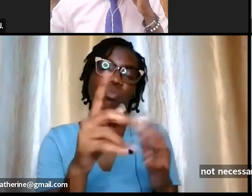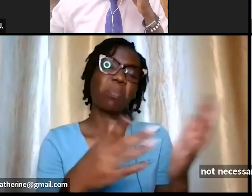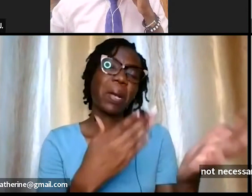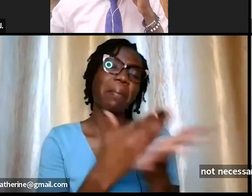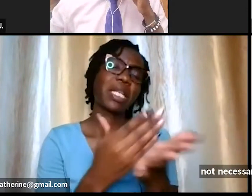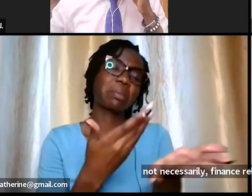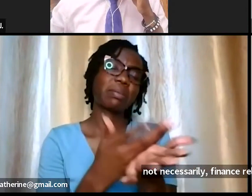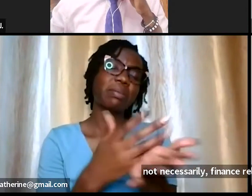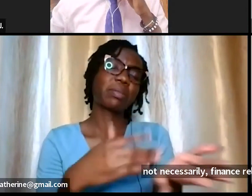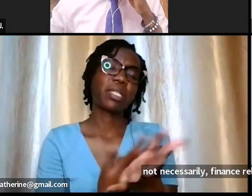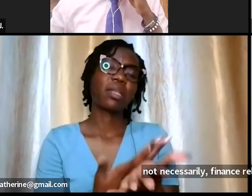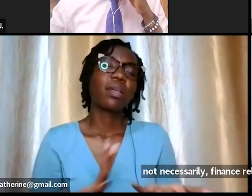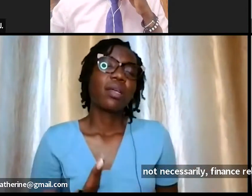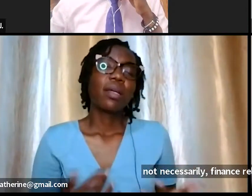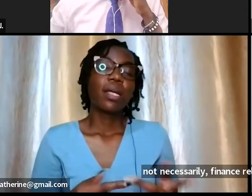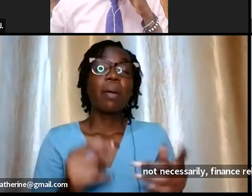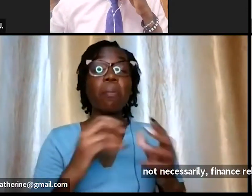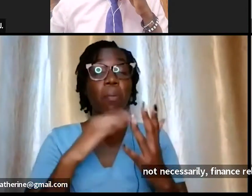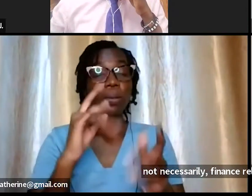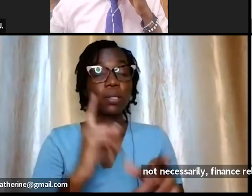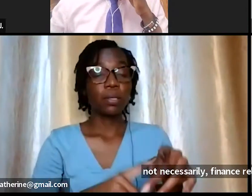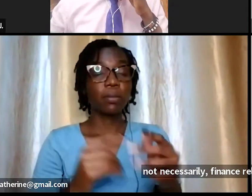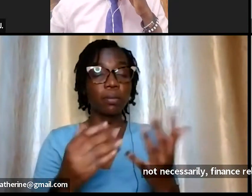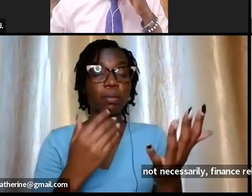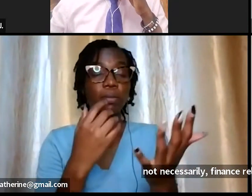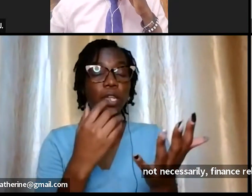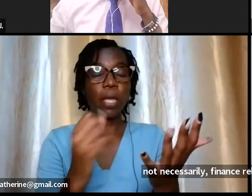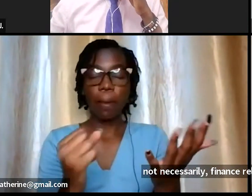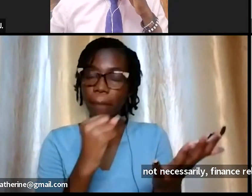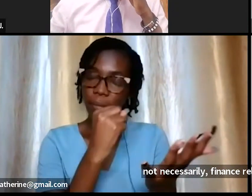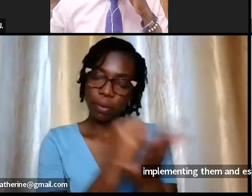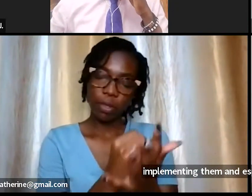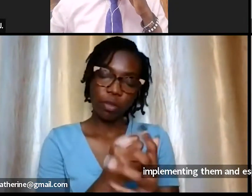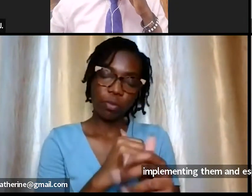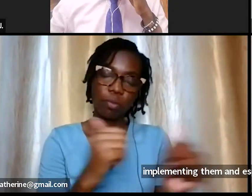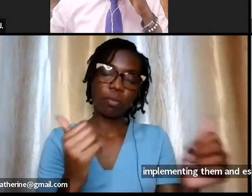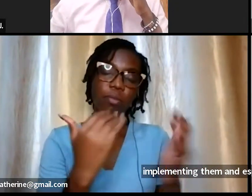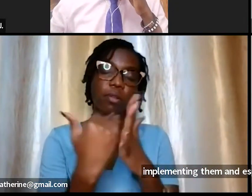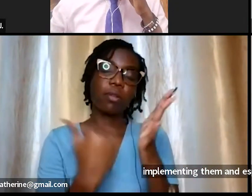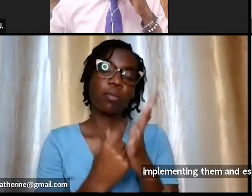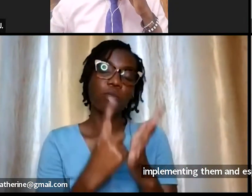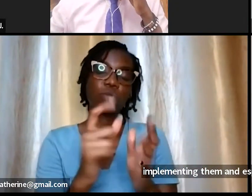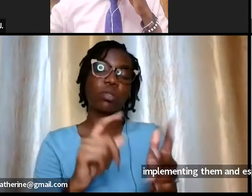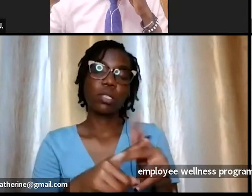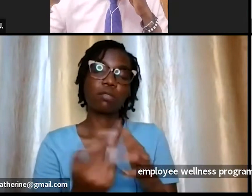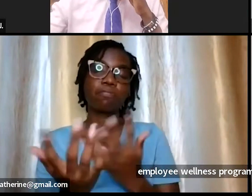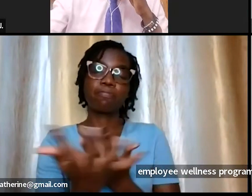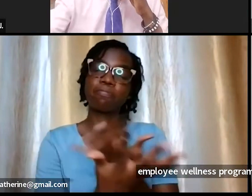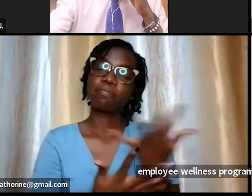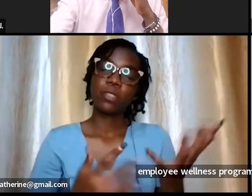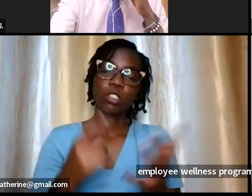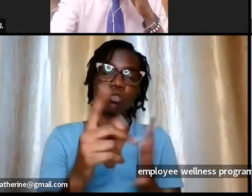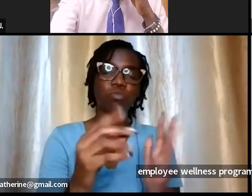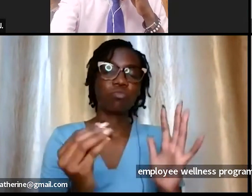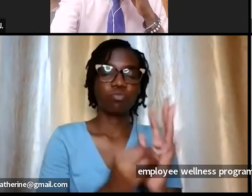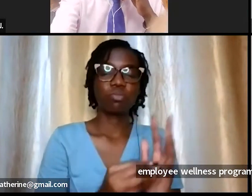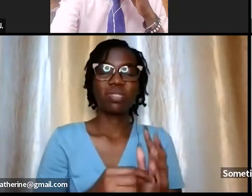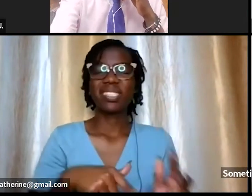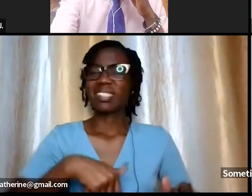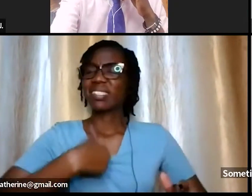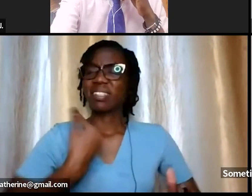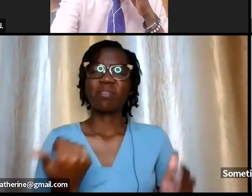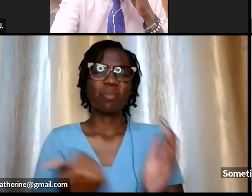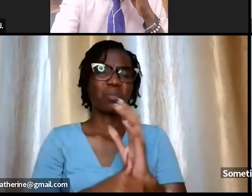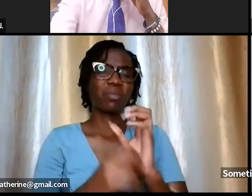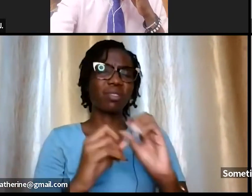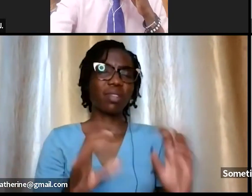it comes to employee wellness programs, then staff engagement. Sometimes you just roll out a survey by yourself. You don't have to welcome